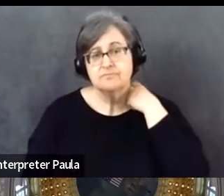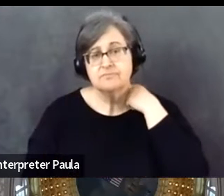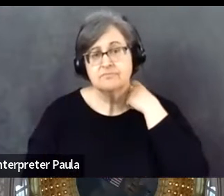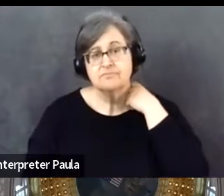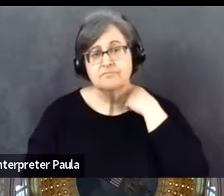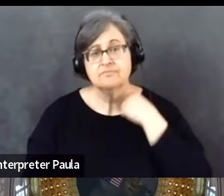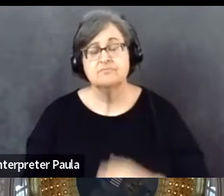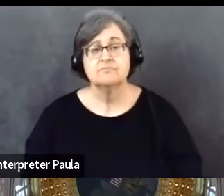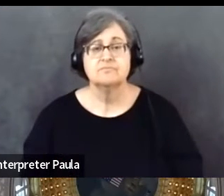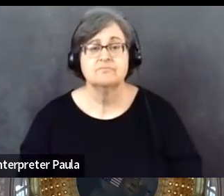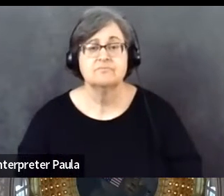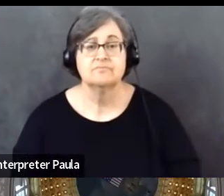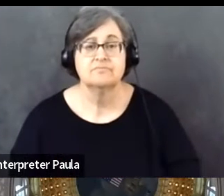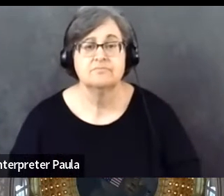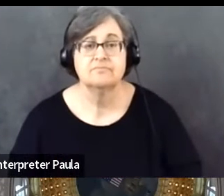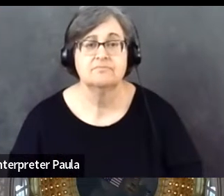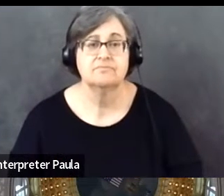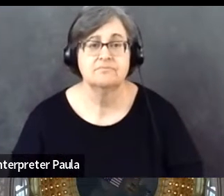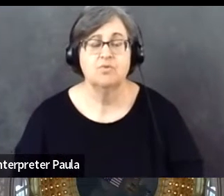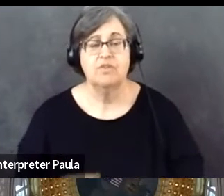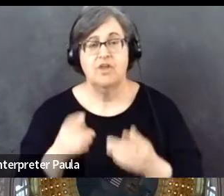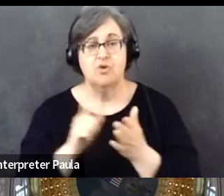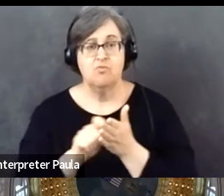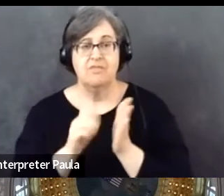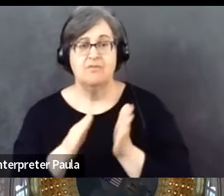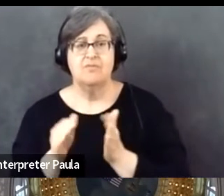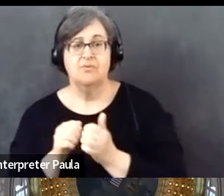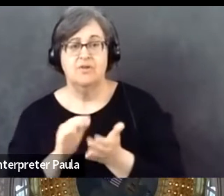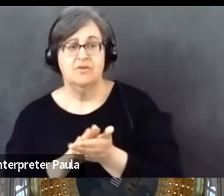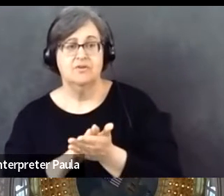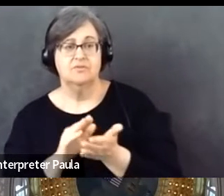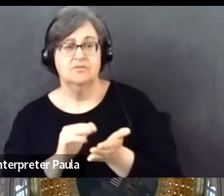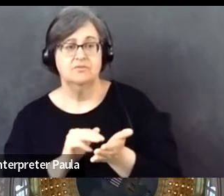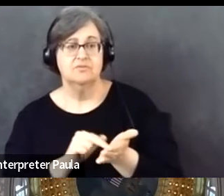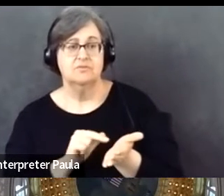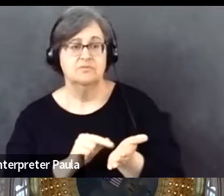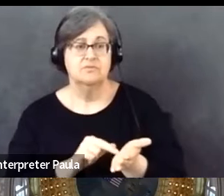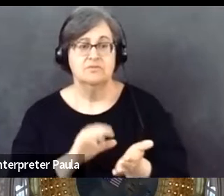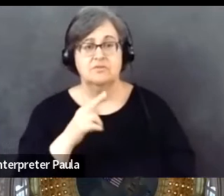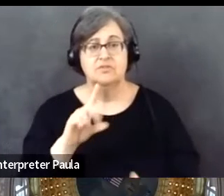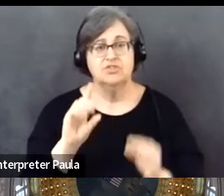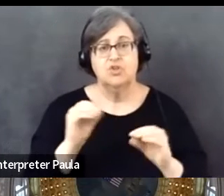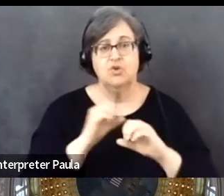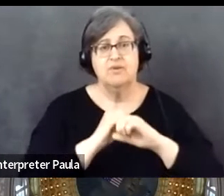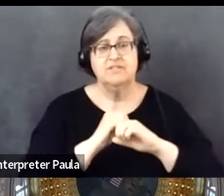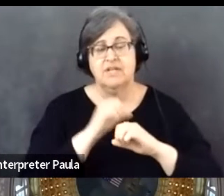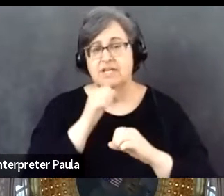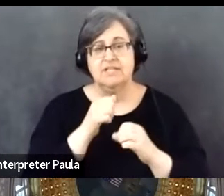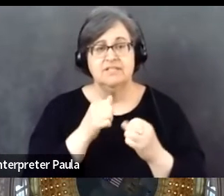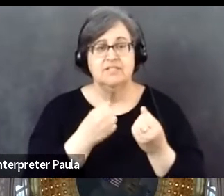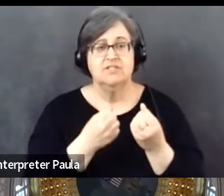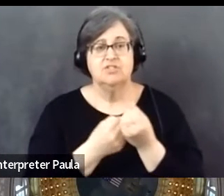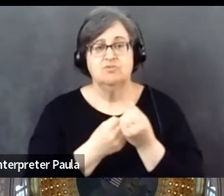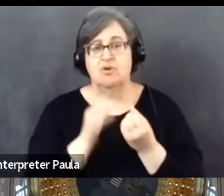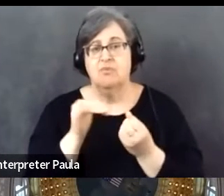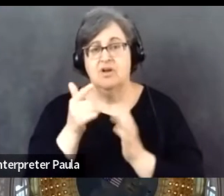plans with the school nurse. The problem with that is there's no protections. It's not backed by any kind of